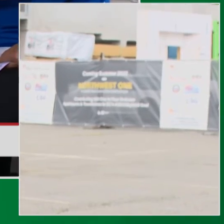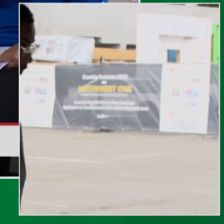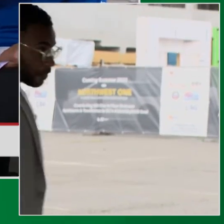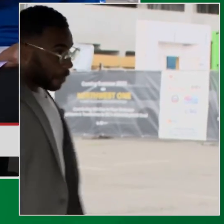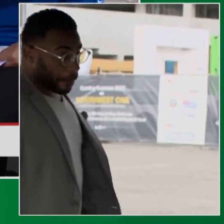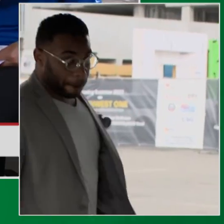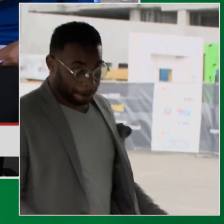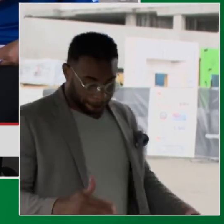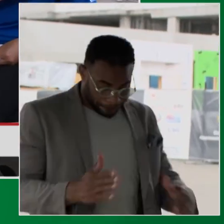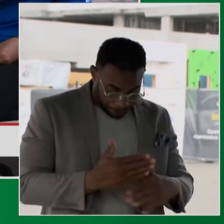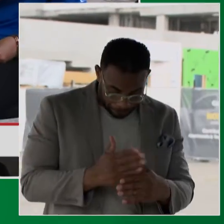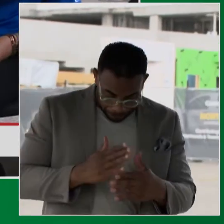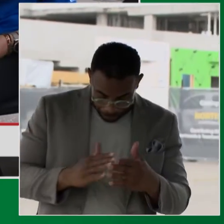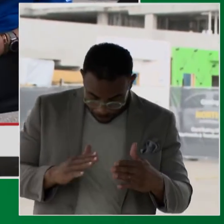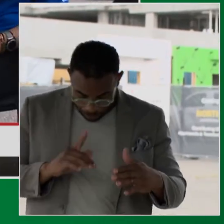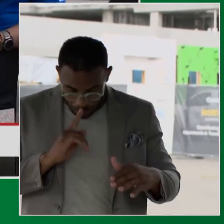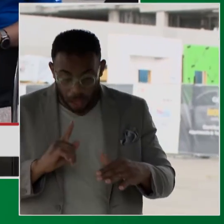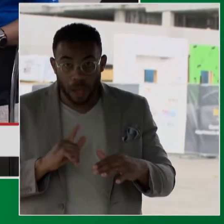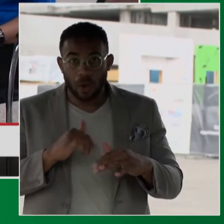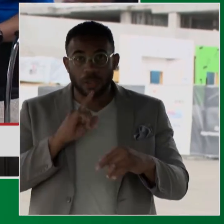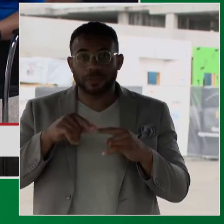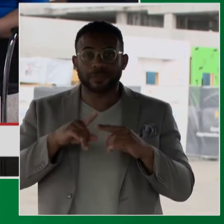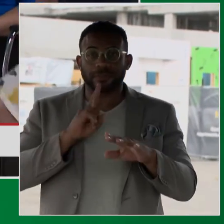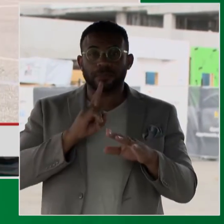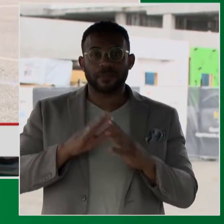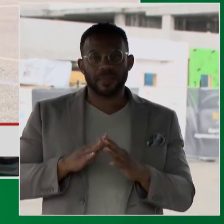some microphones. Because what we wanted to talk